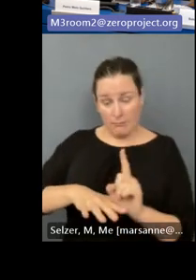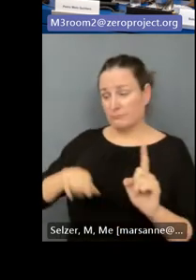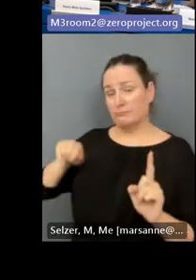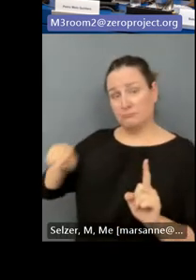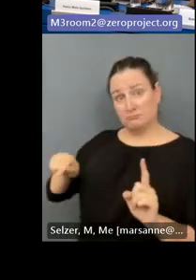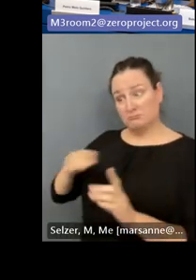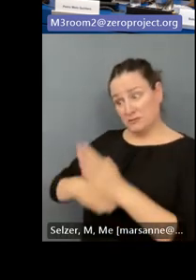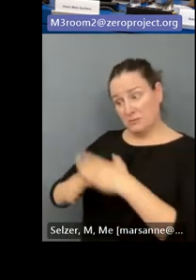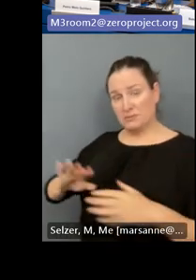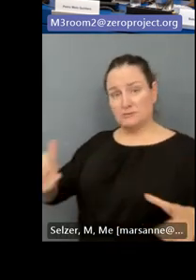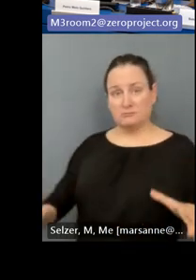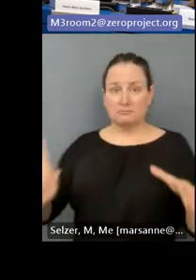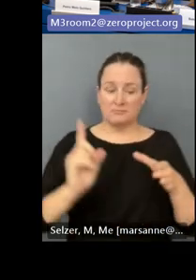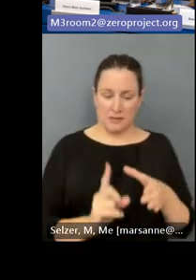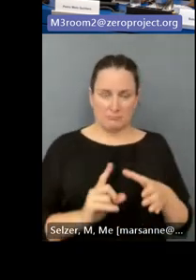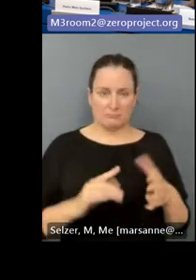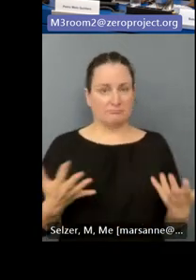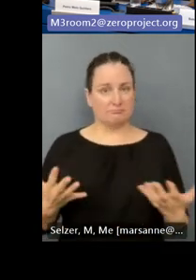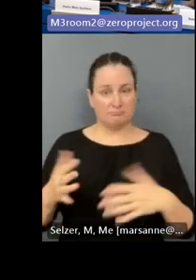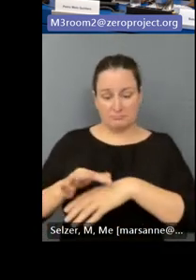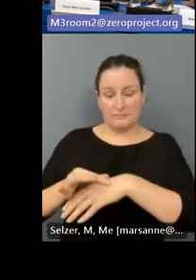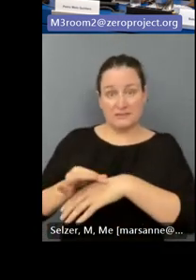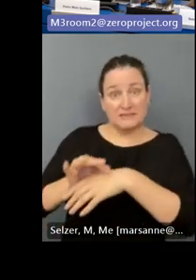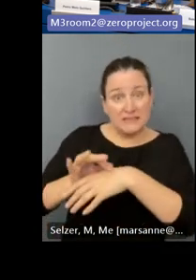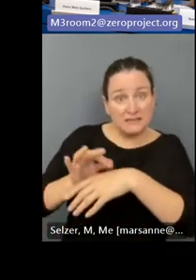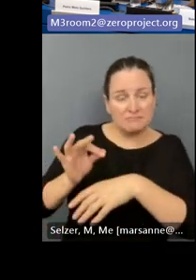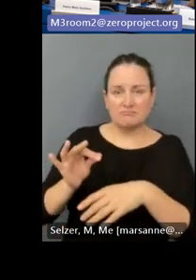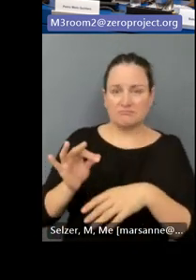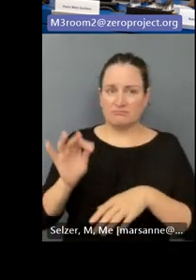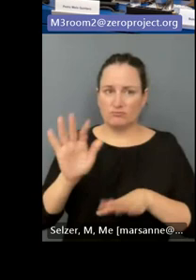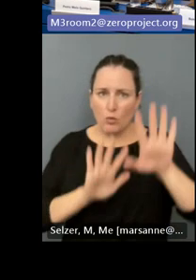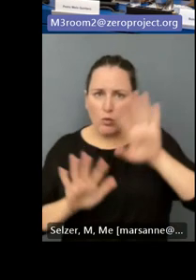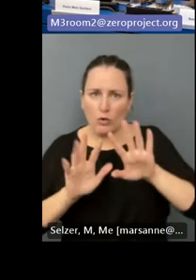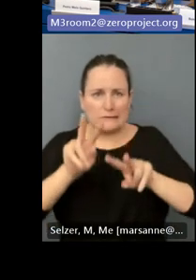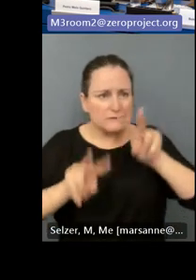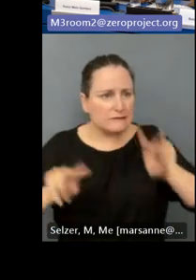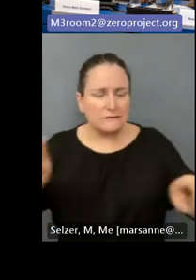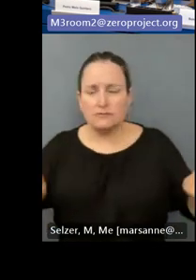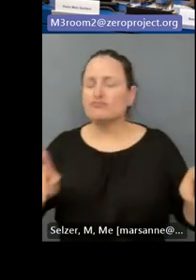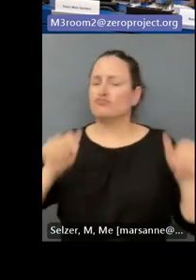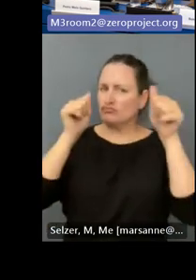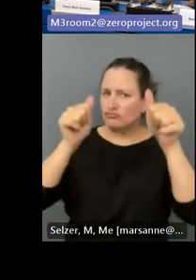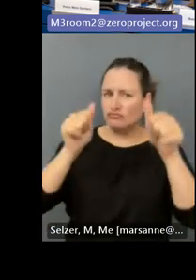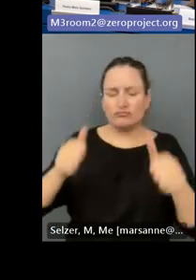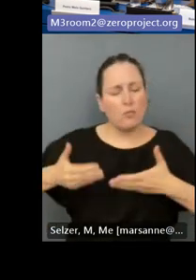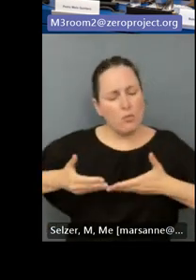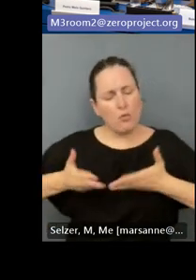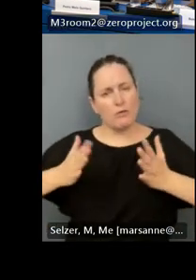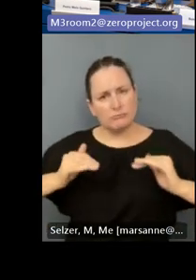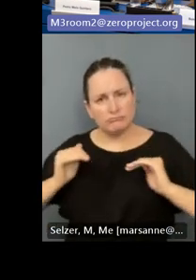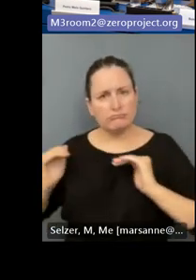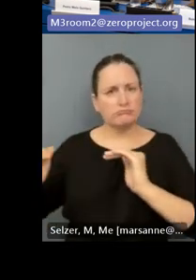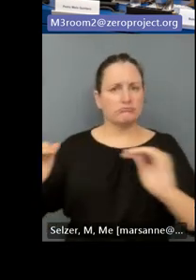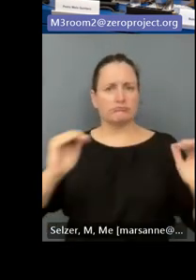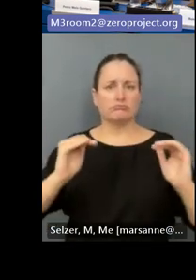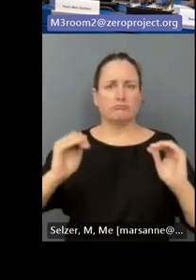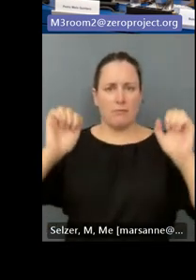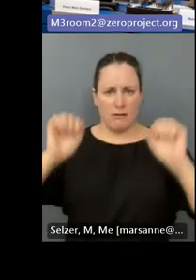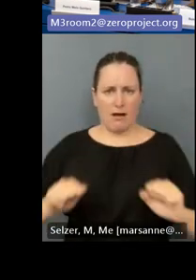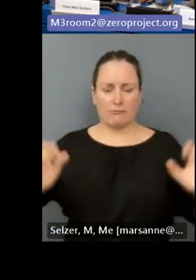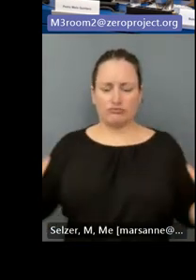skills, raising self-esteem and enlargement the frustration threshold of each participant. And the